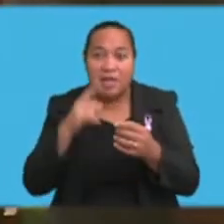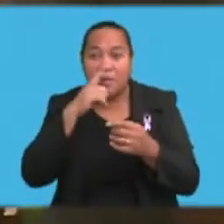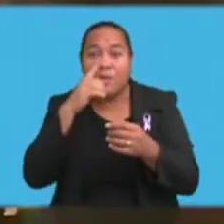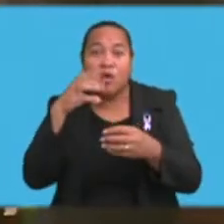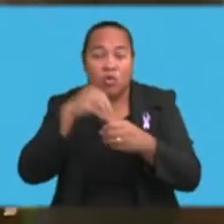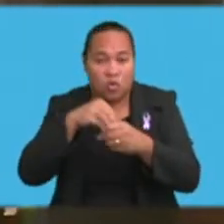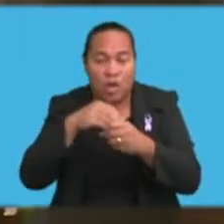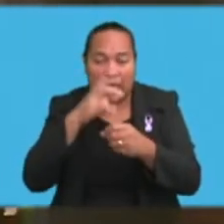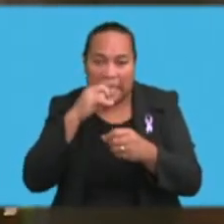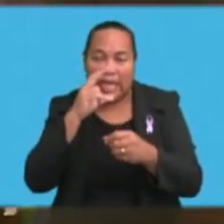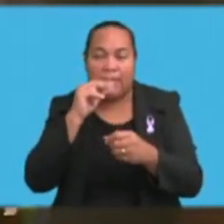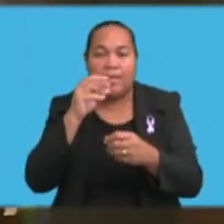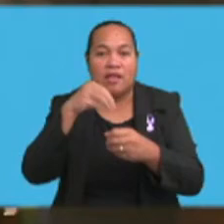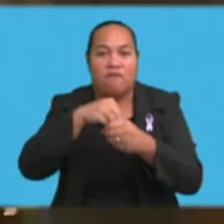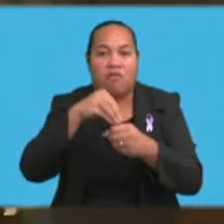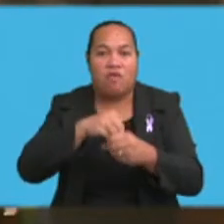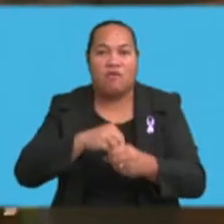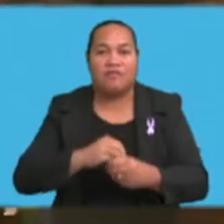involved.